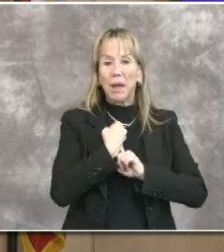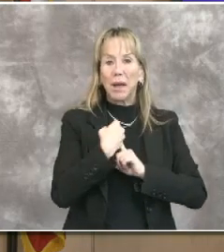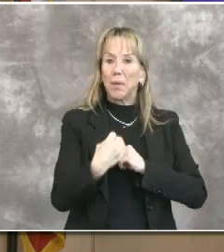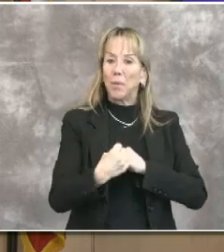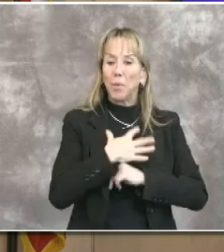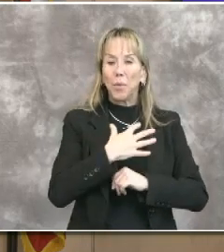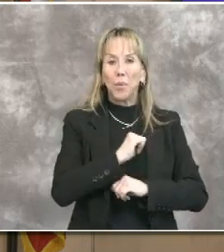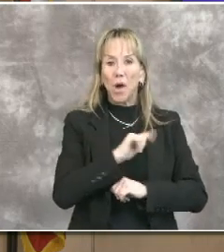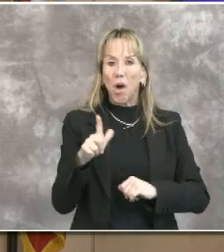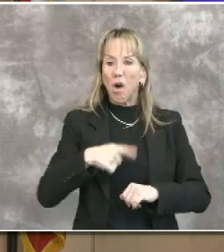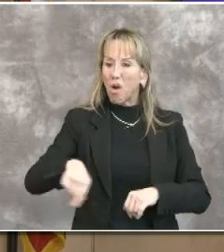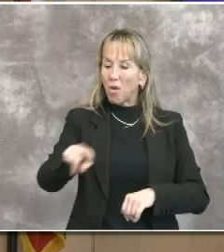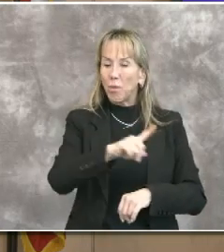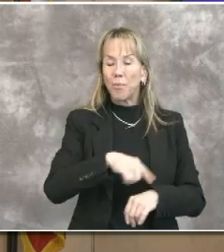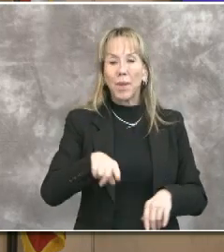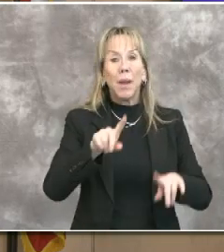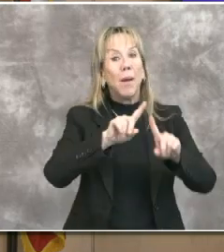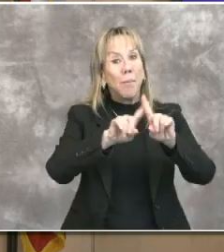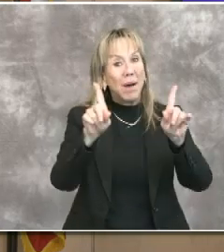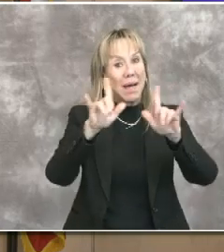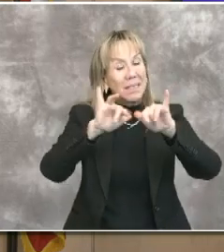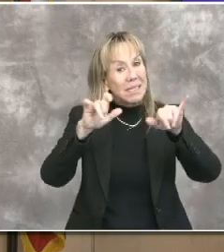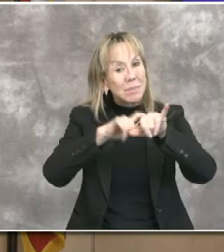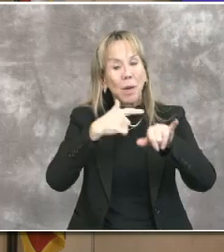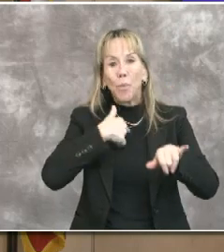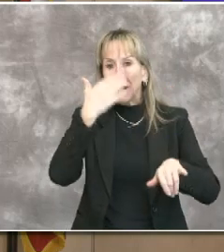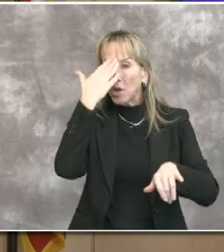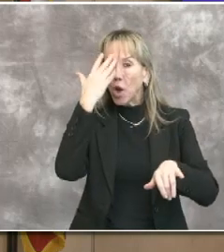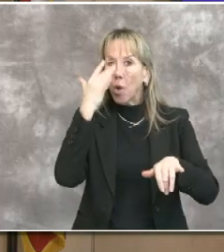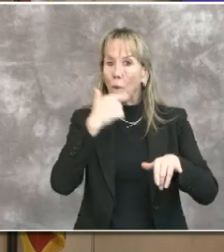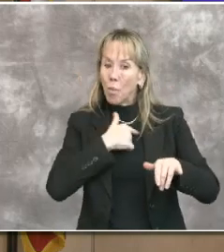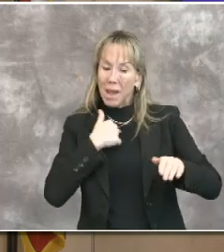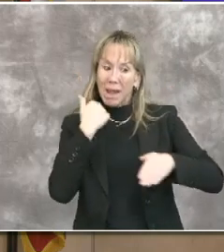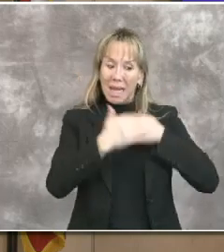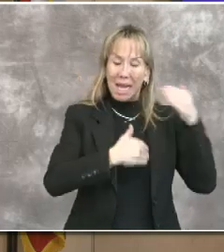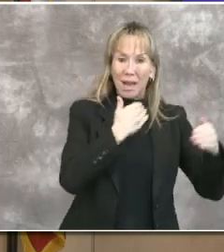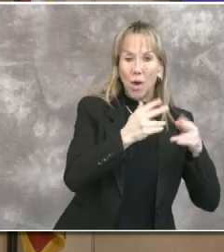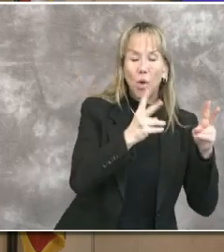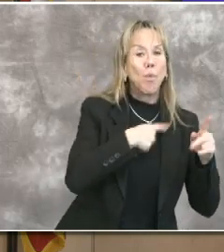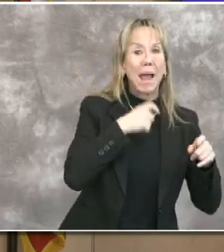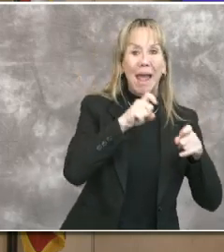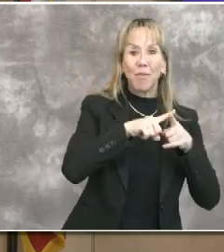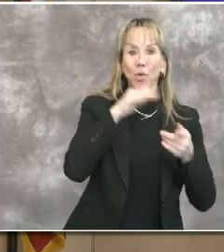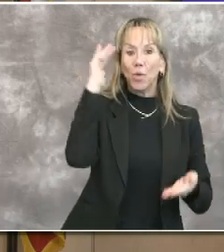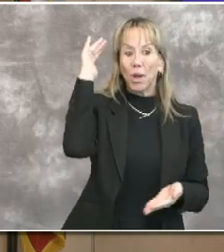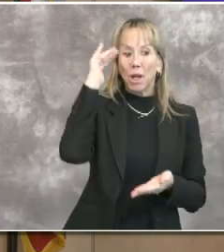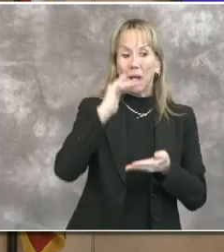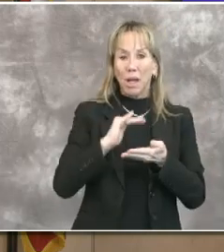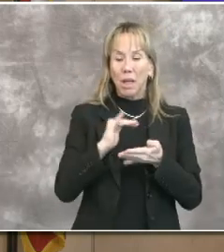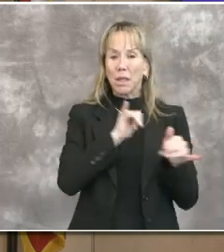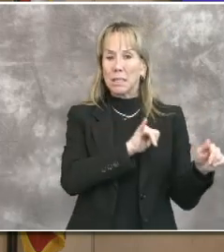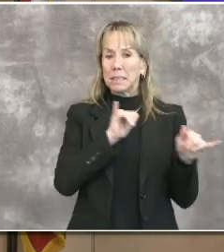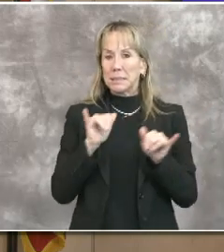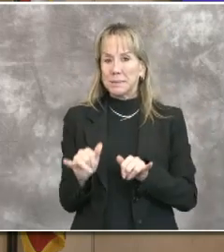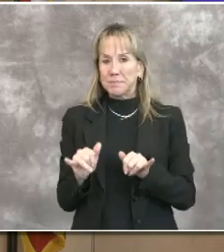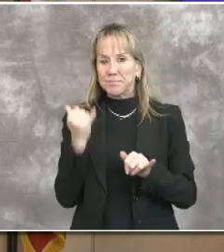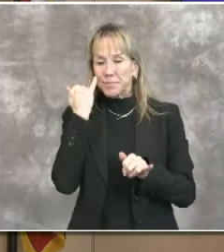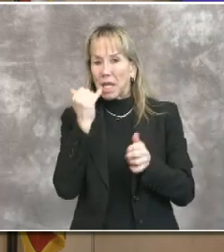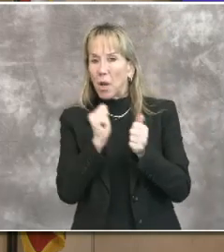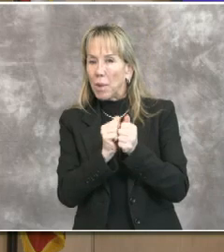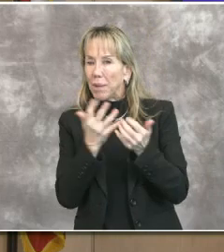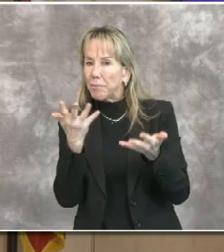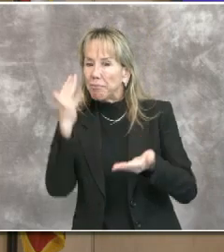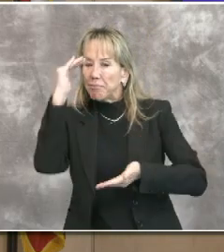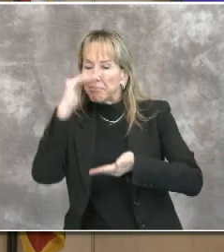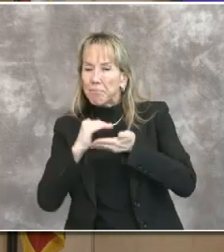if we don't come out of this situation with the same care and caution, with the same adherence to public health, the available data, the